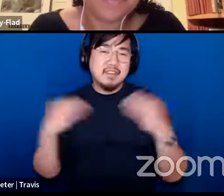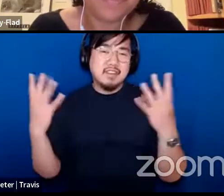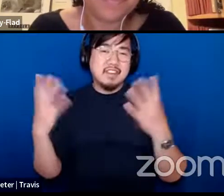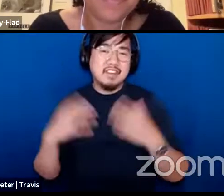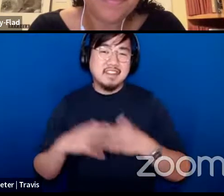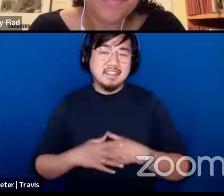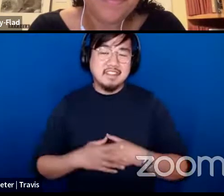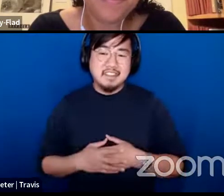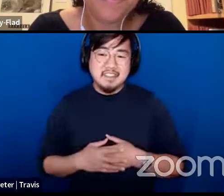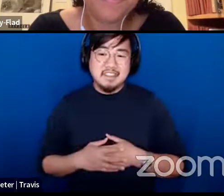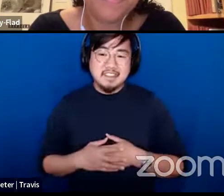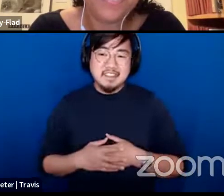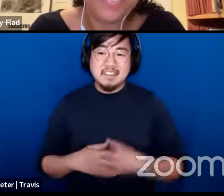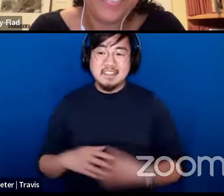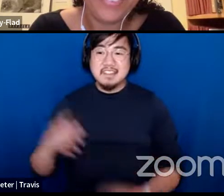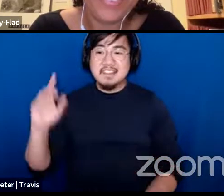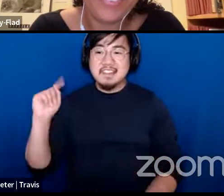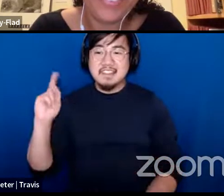And